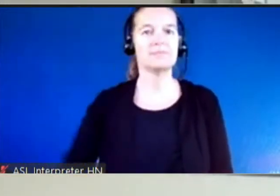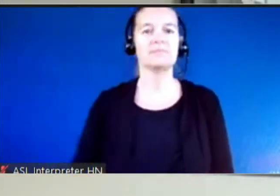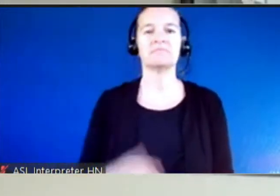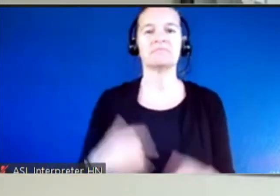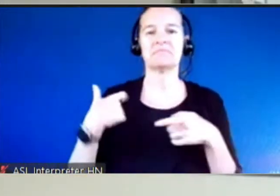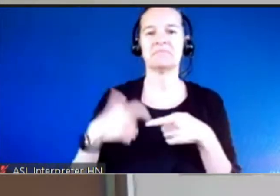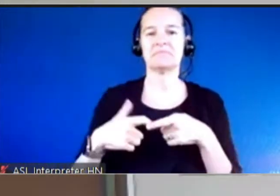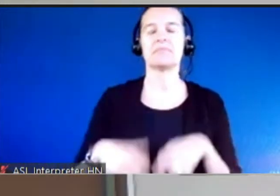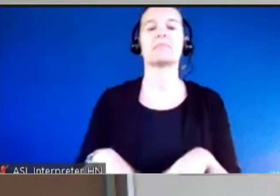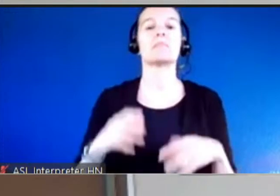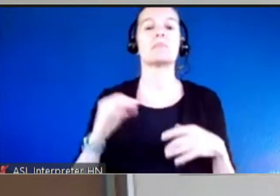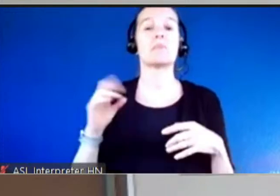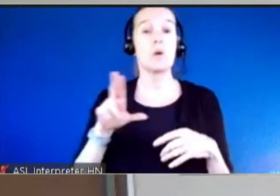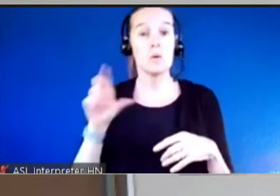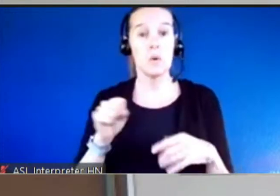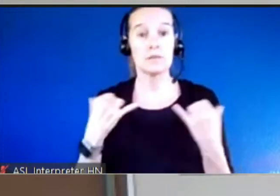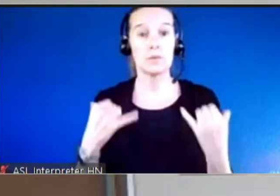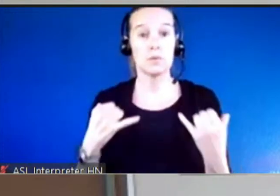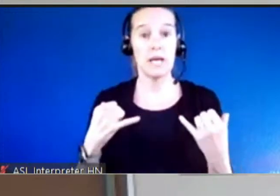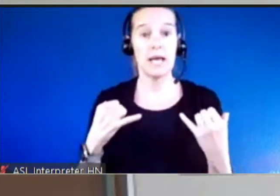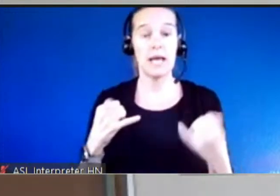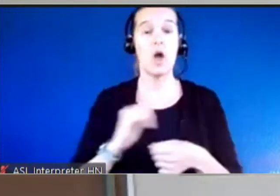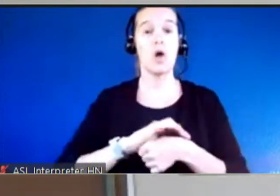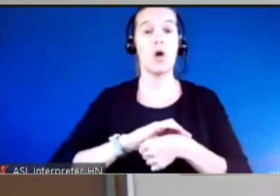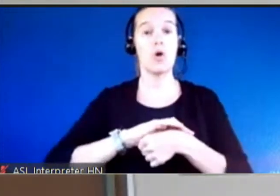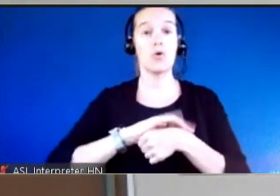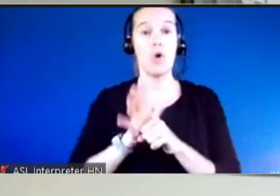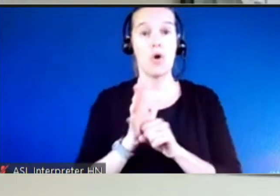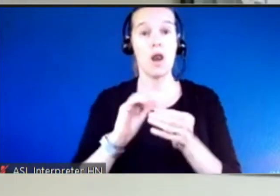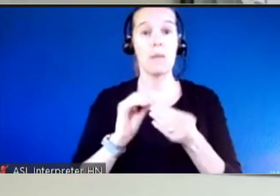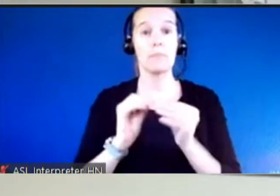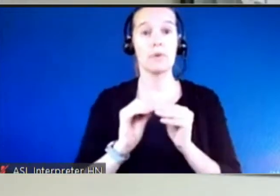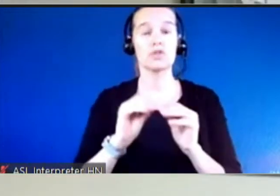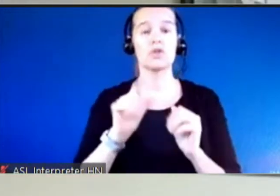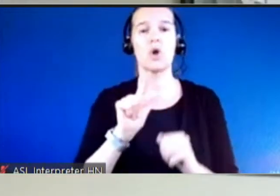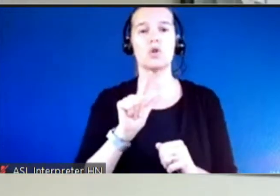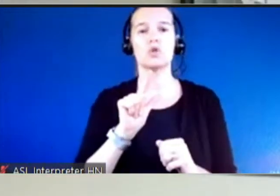the coronavirus cases number